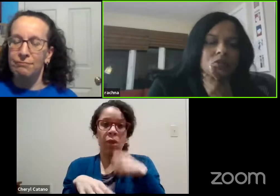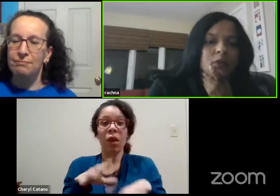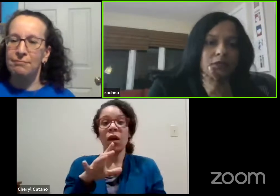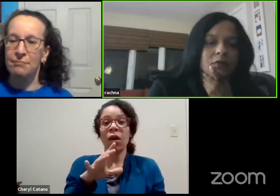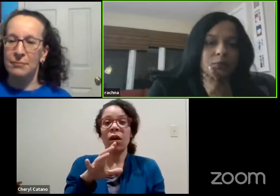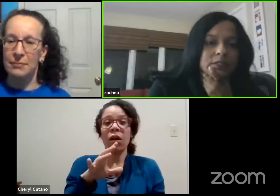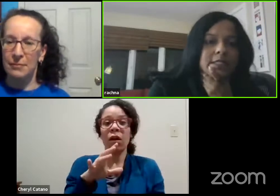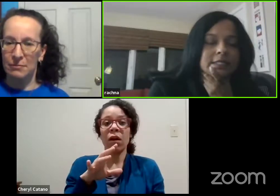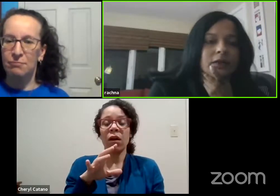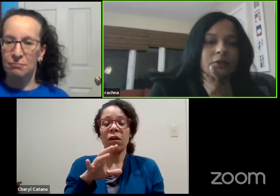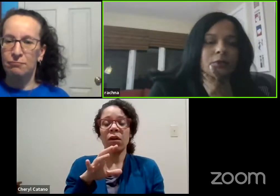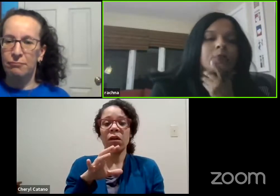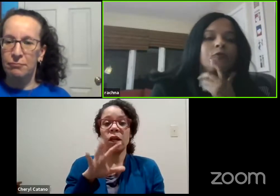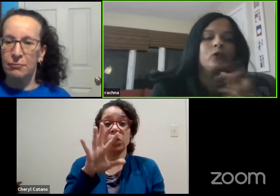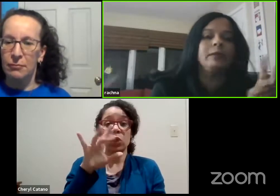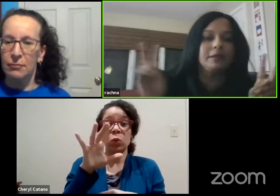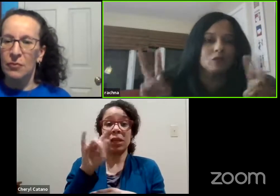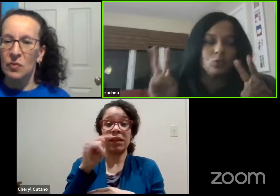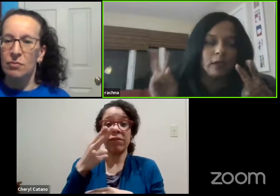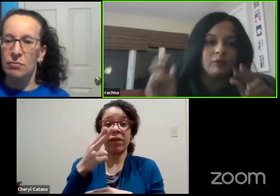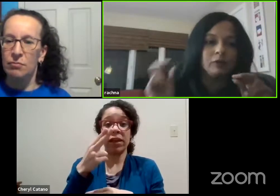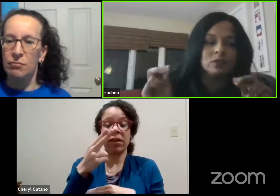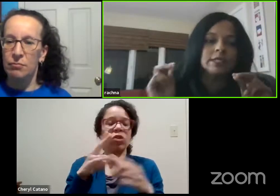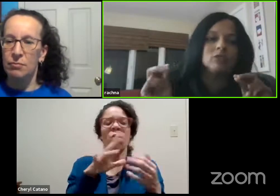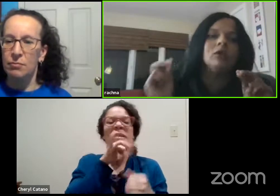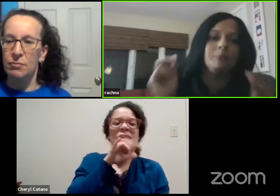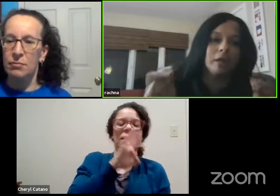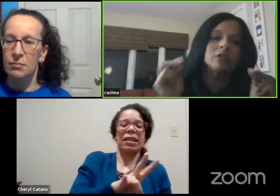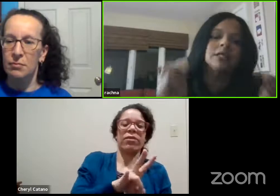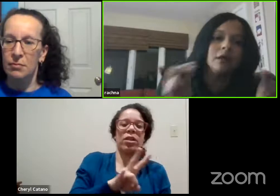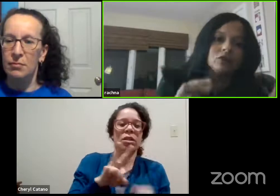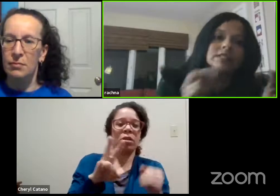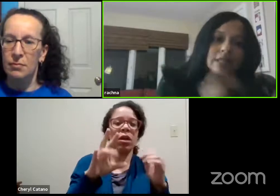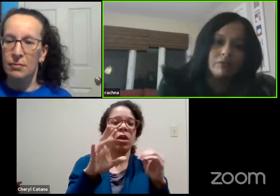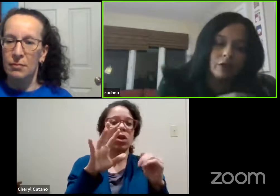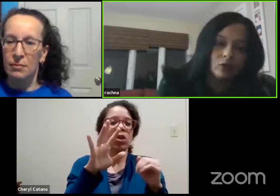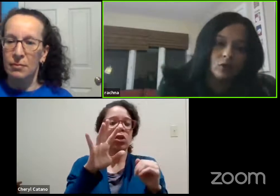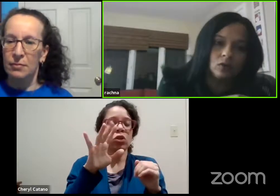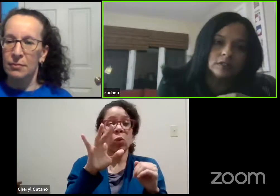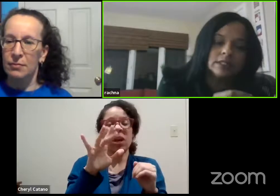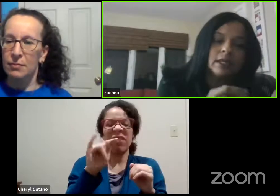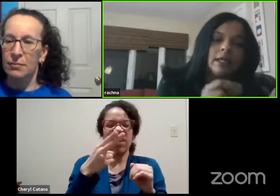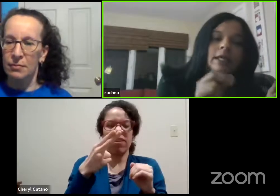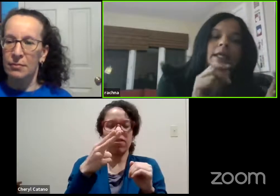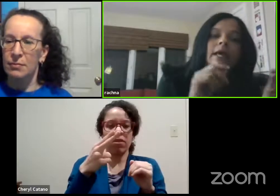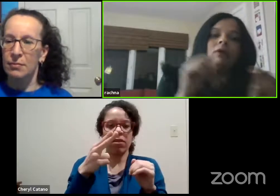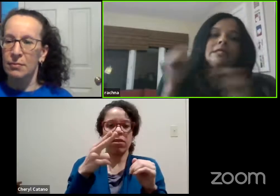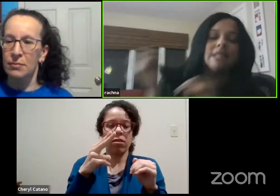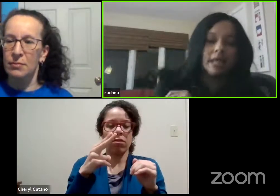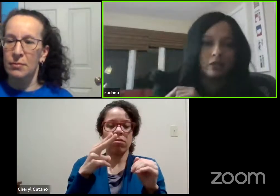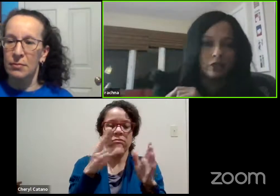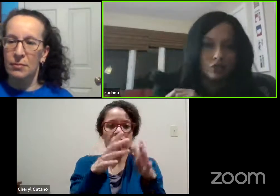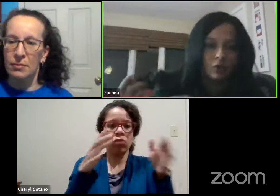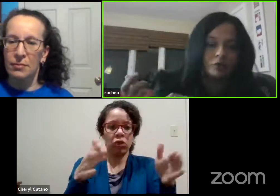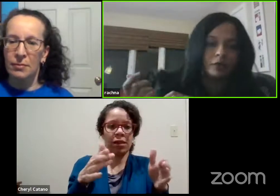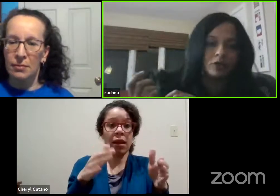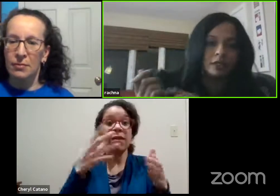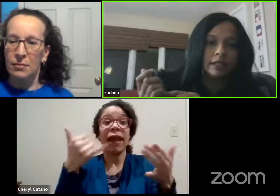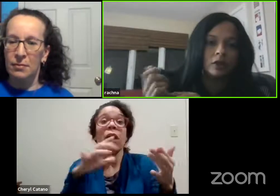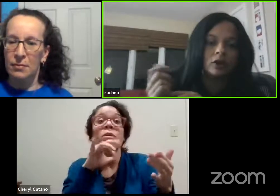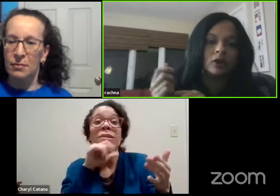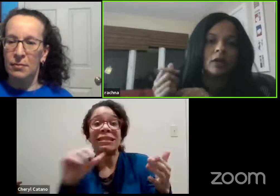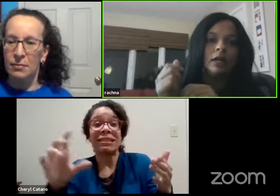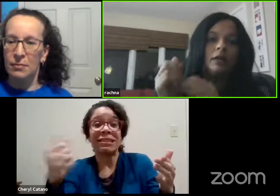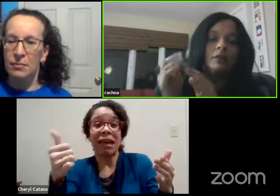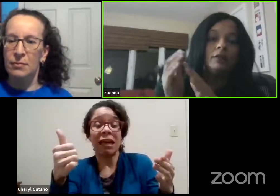at the 25th percentile, they were performing at the 25th percentile compared to other seven-year-olds. Now, at 10 years old, three